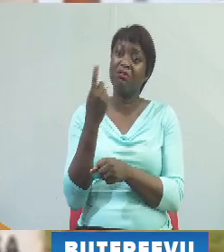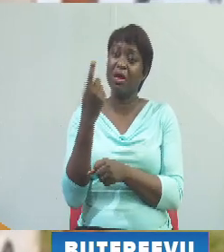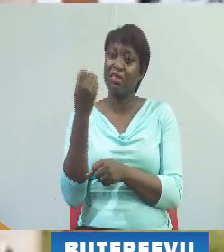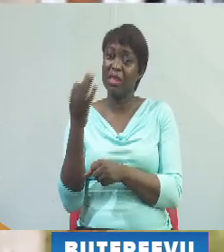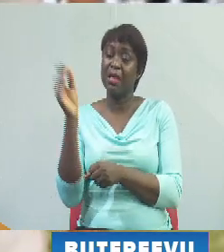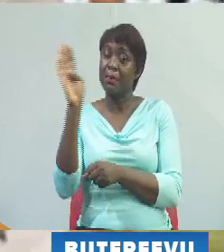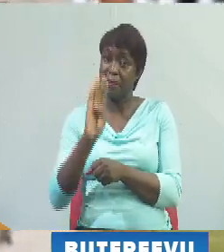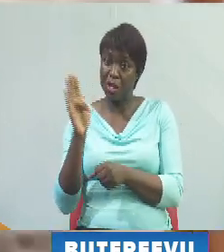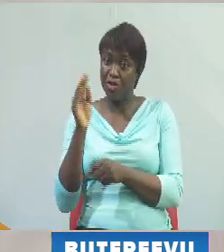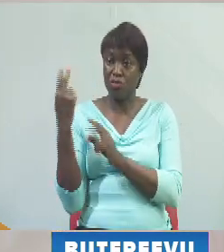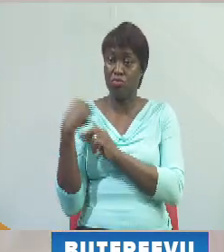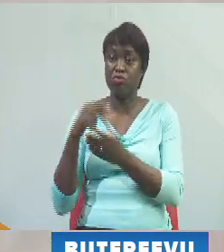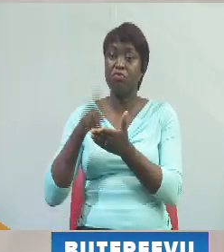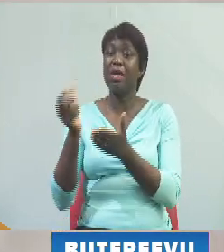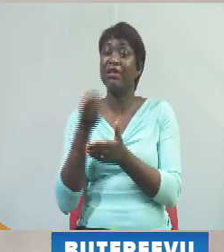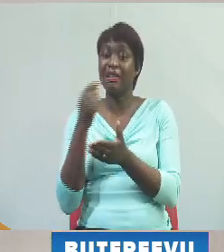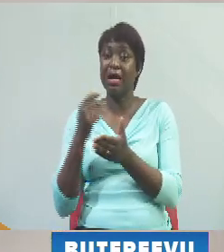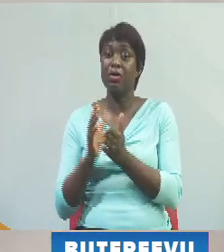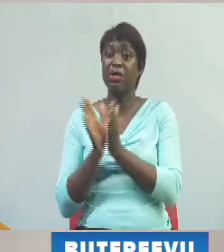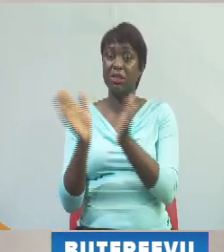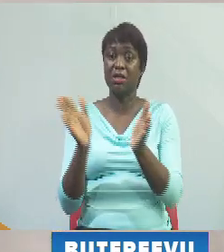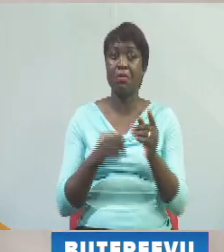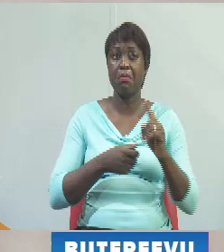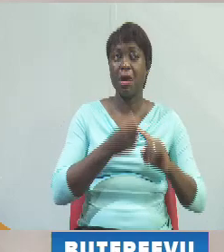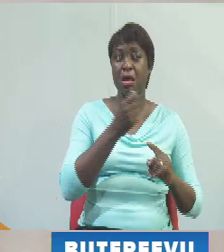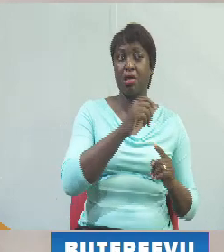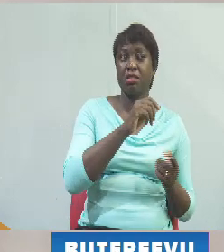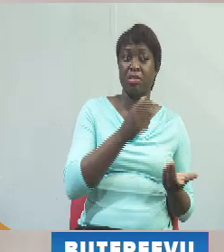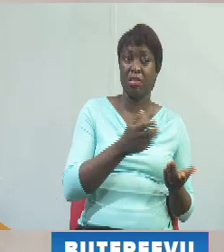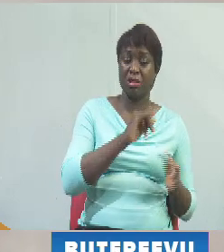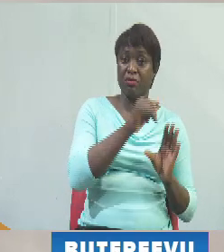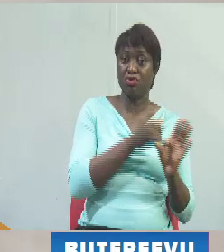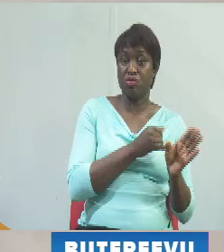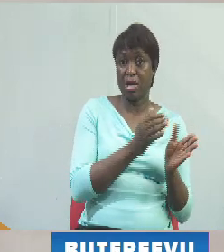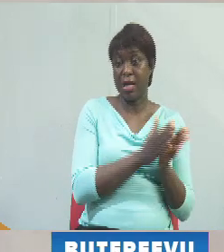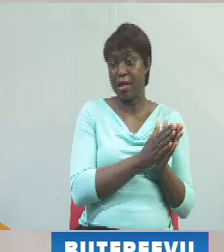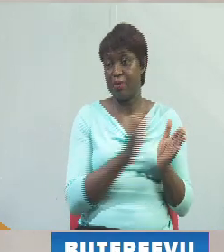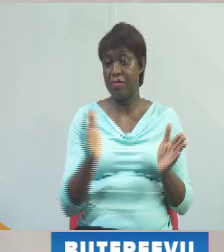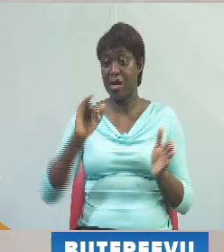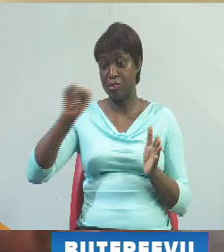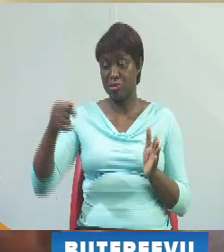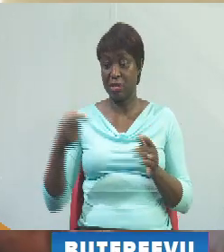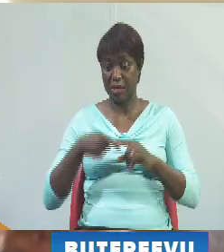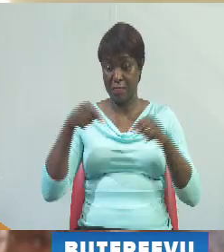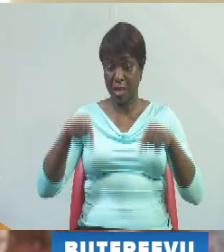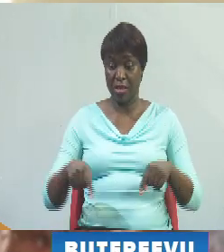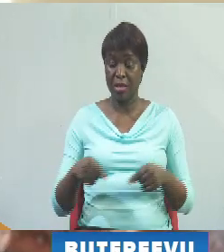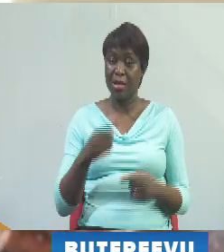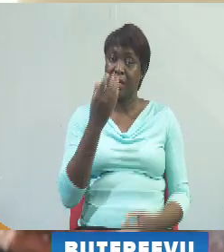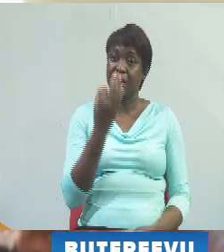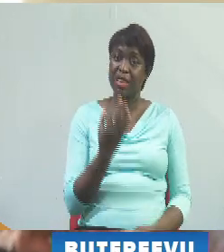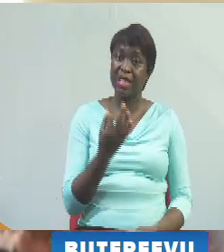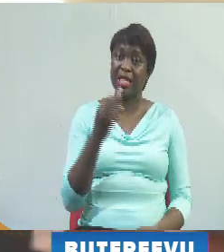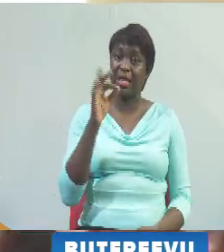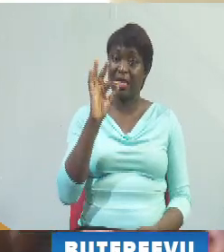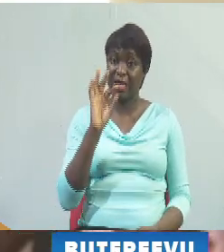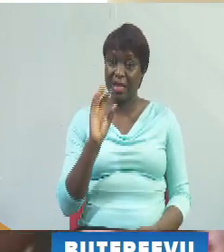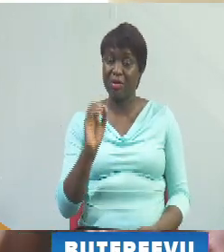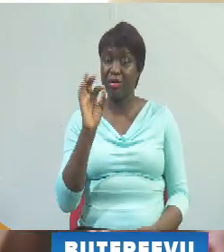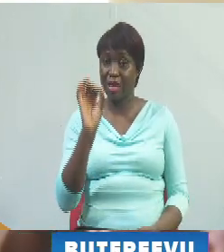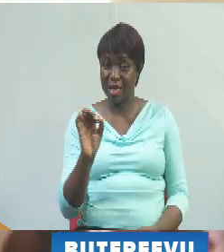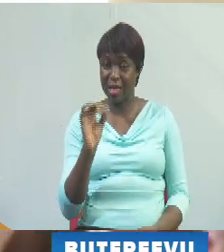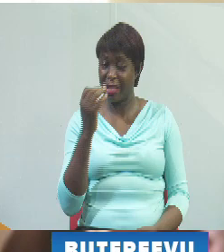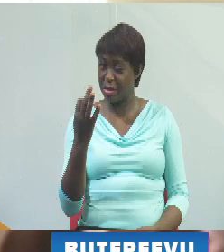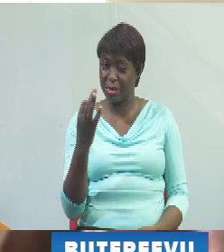obulina okugula eddagala mu ggwanga wakati w'omwezi gw'omusanvu ogw'omwaka oguwedde ne January omwaka guno obuwumbi 383 zokka.